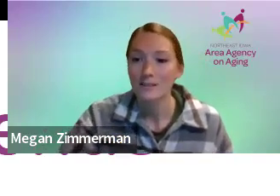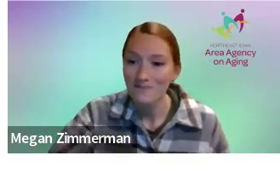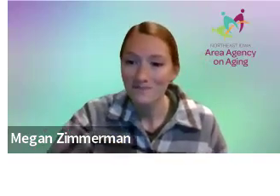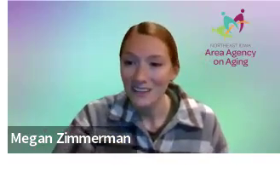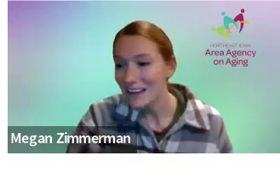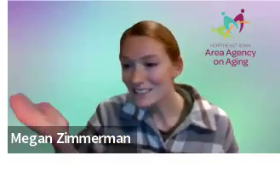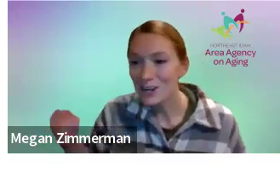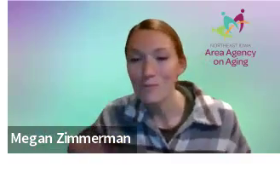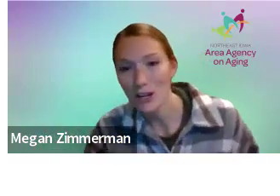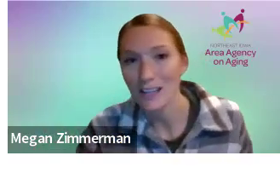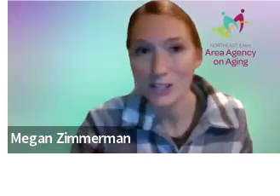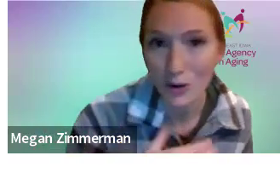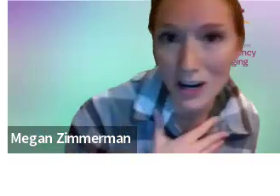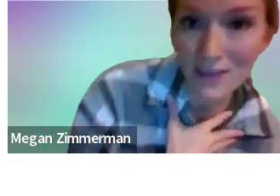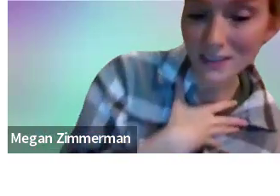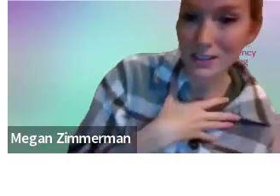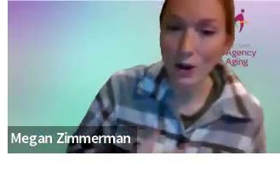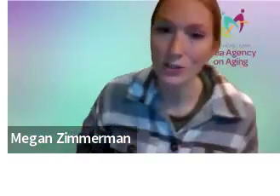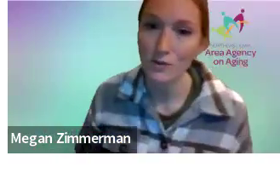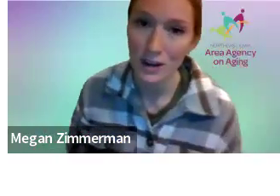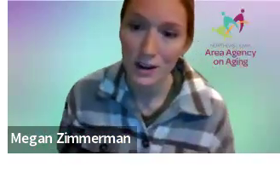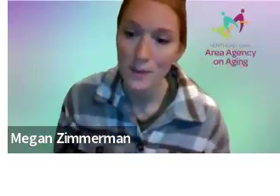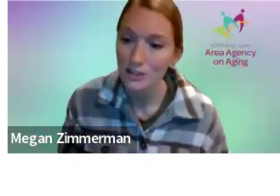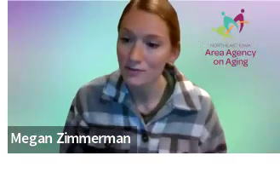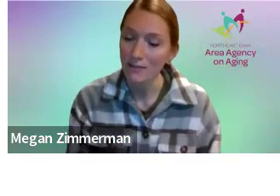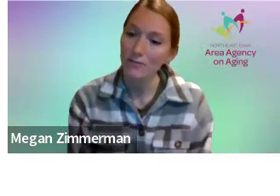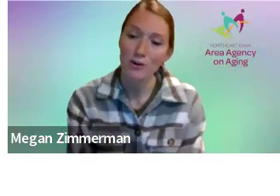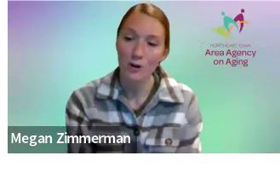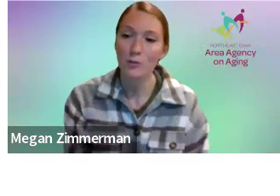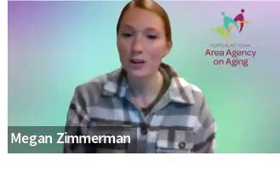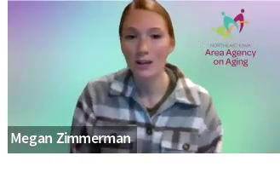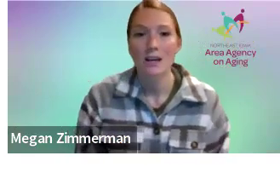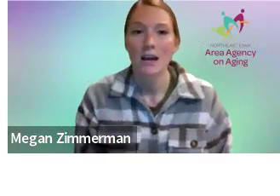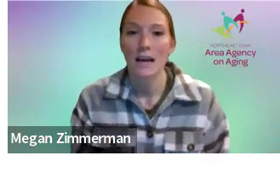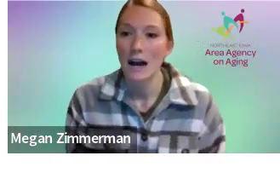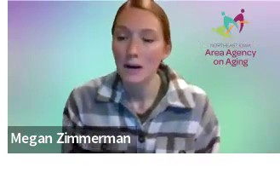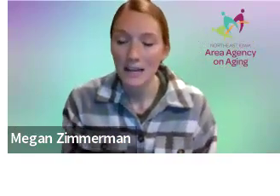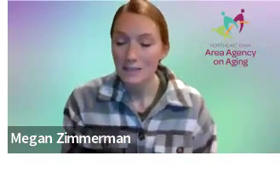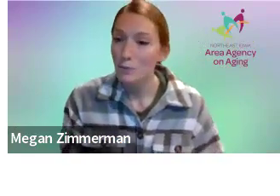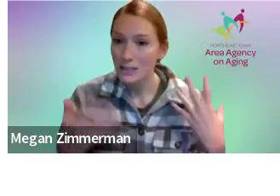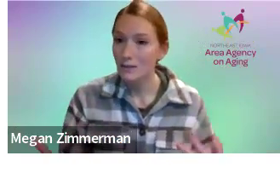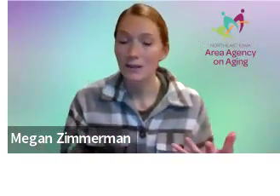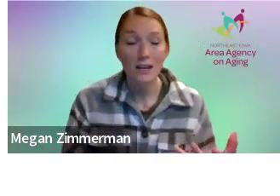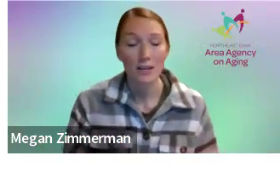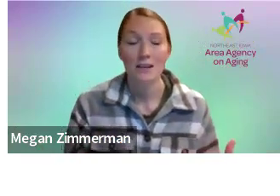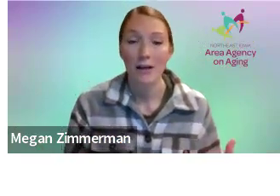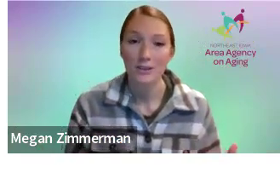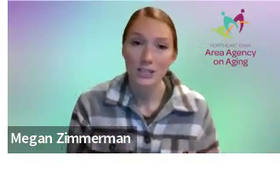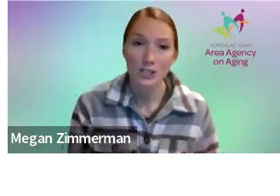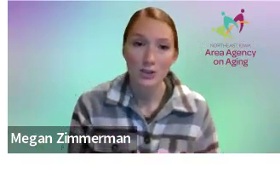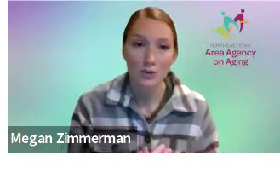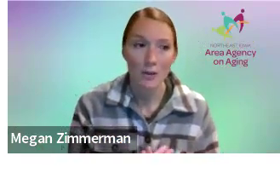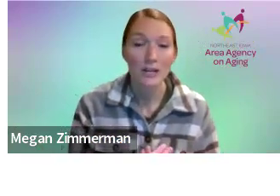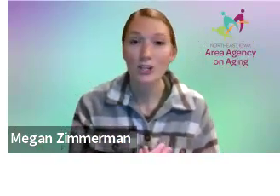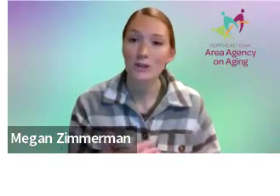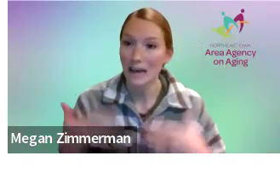All right. Next is our bookcase story, and this is also written on page 5 of your workbook, but it's basically an